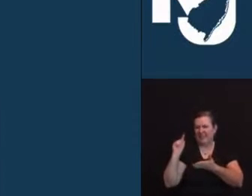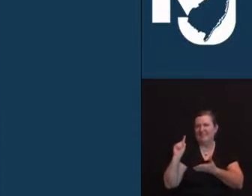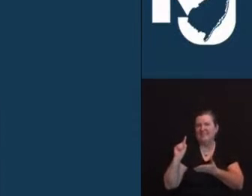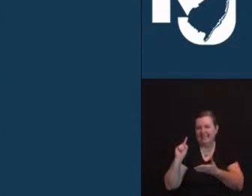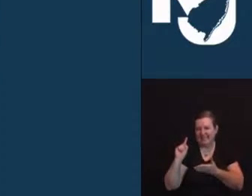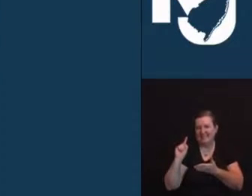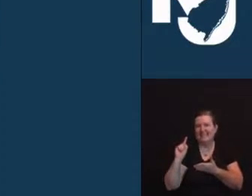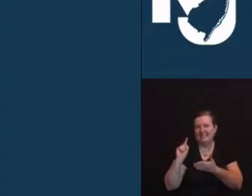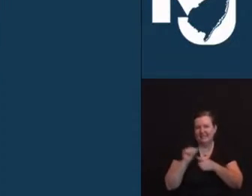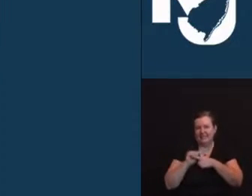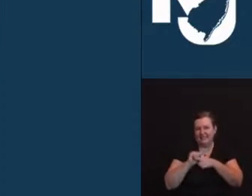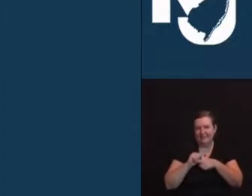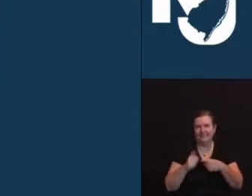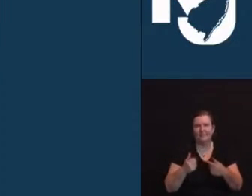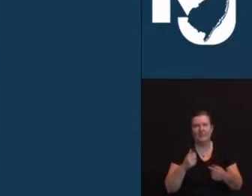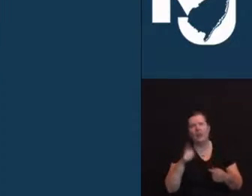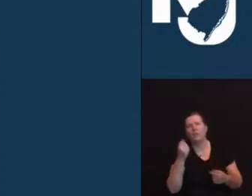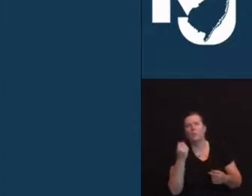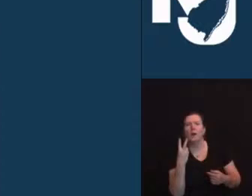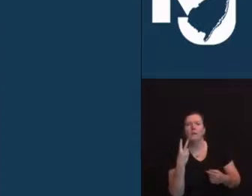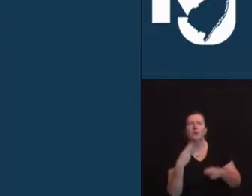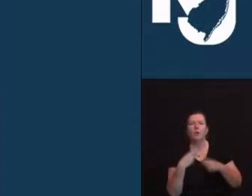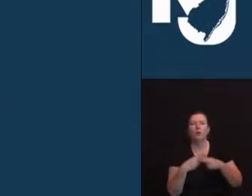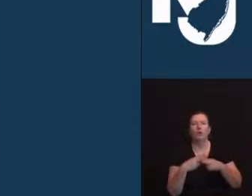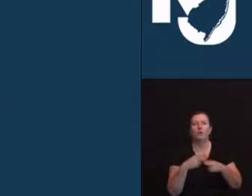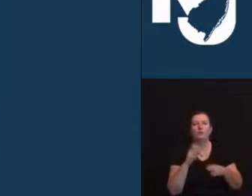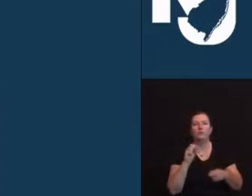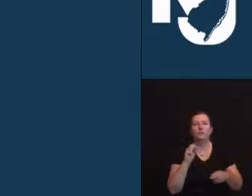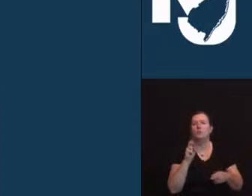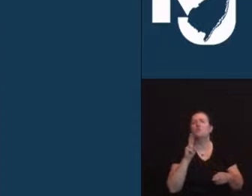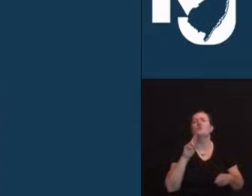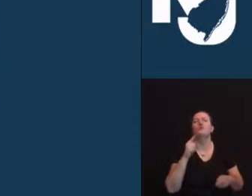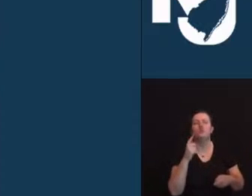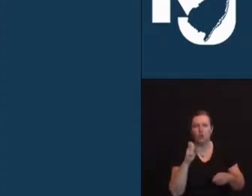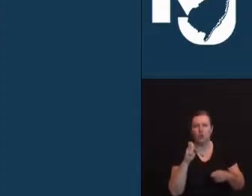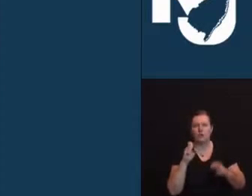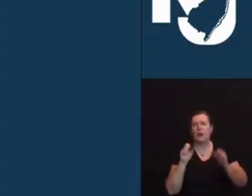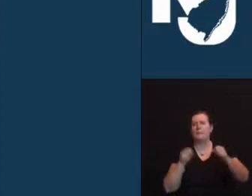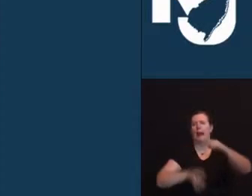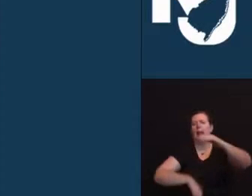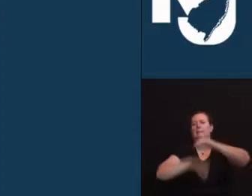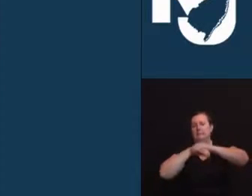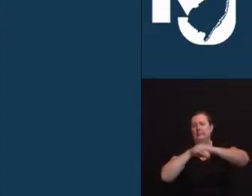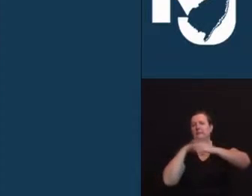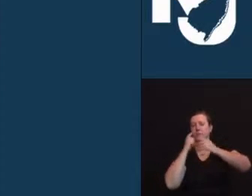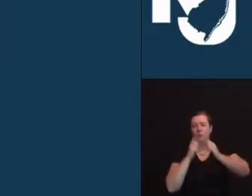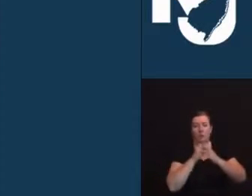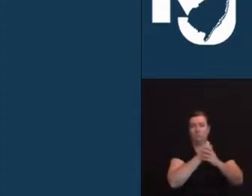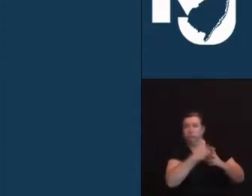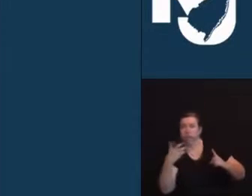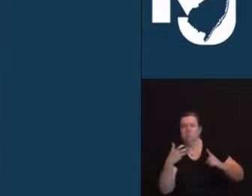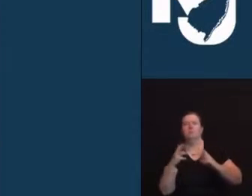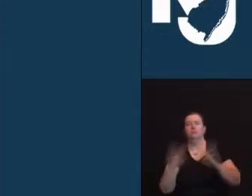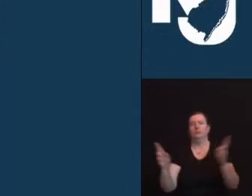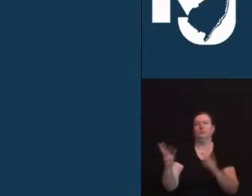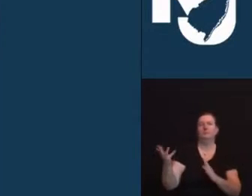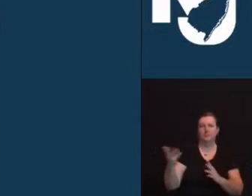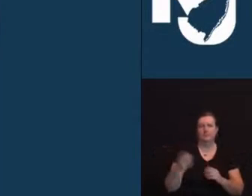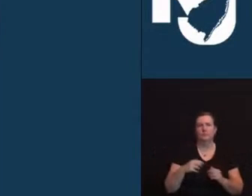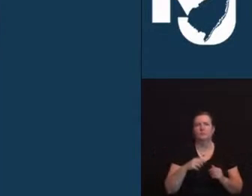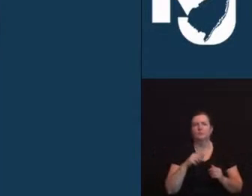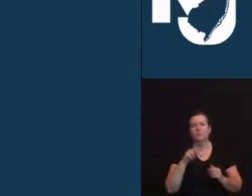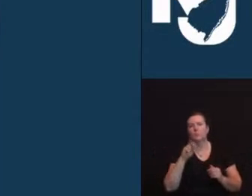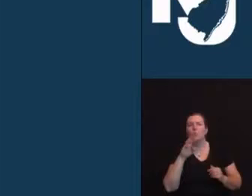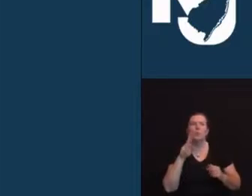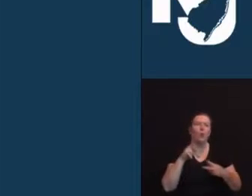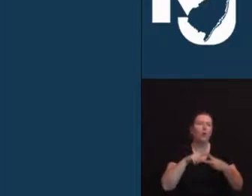capacity tracers were hired to directly support rapid response efforts in Newark and more broadly in Essex County. And Judy,